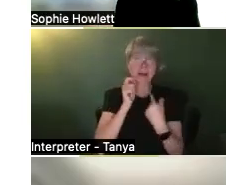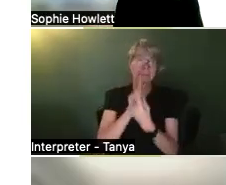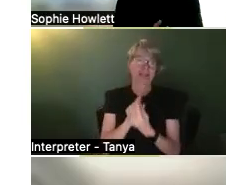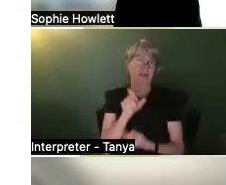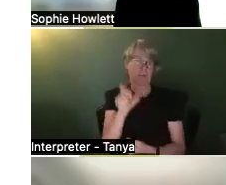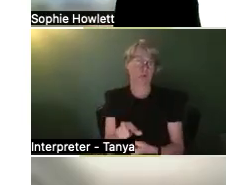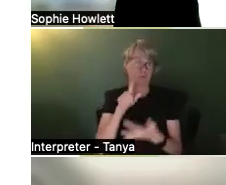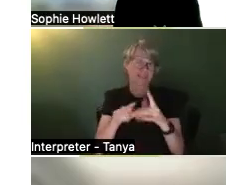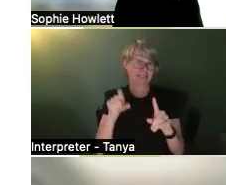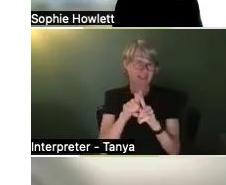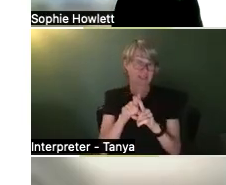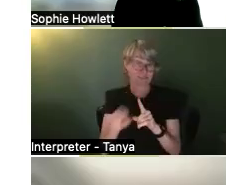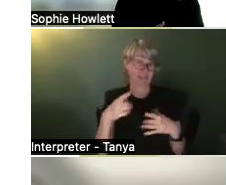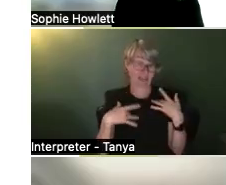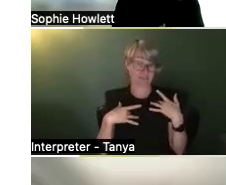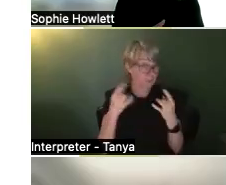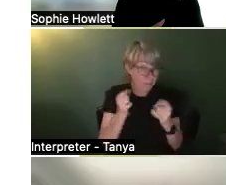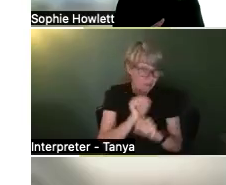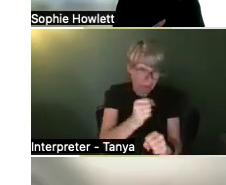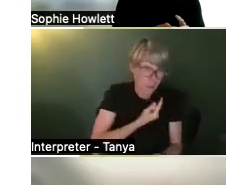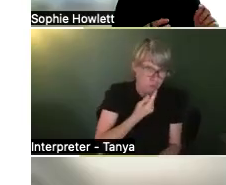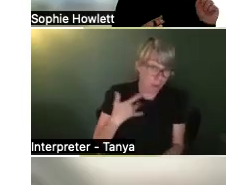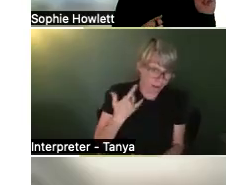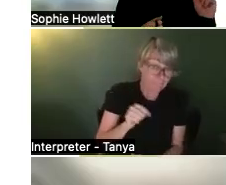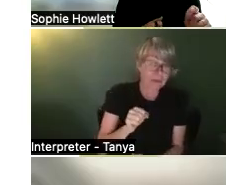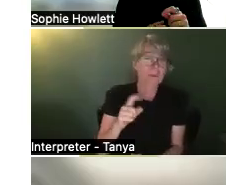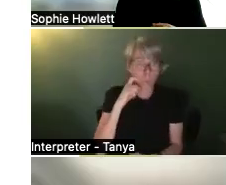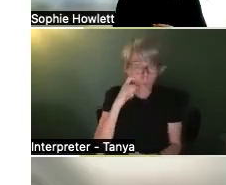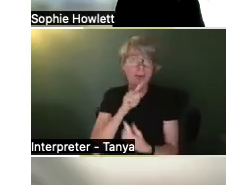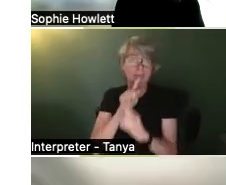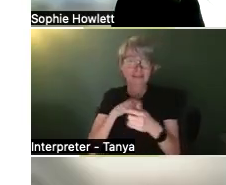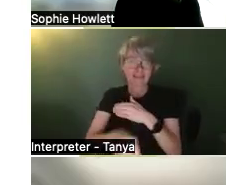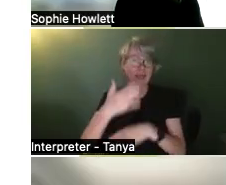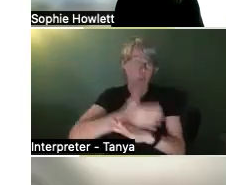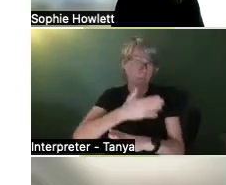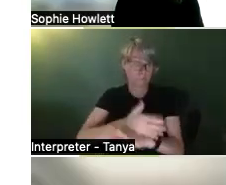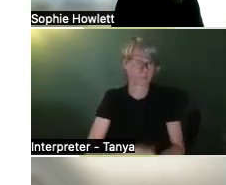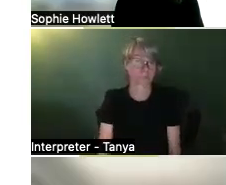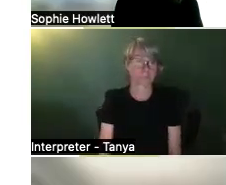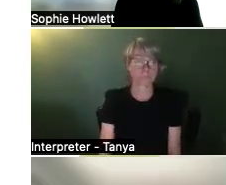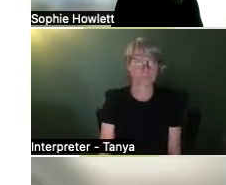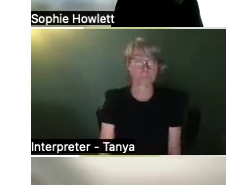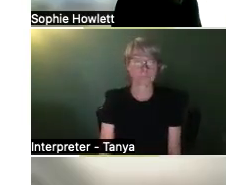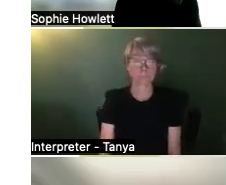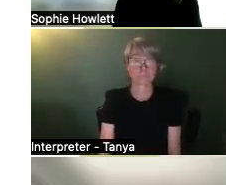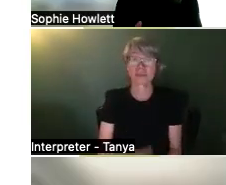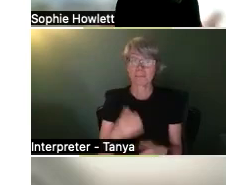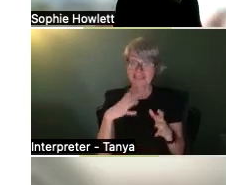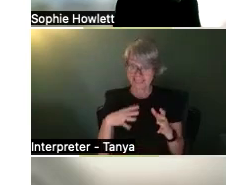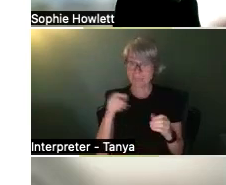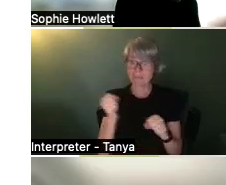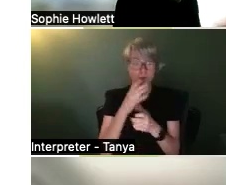lives, if not already in their own personal lives. So equipping health professionals with the skills to meet